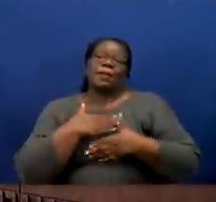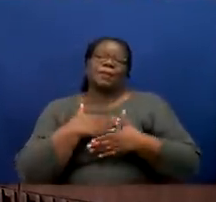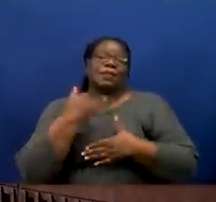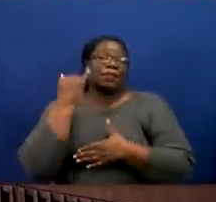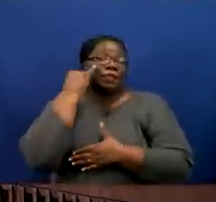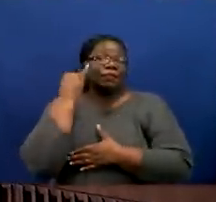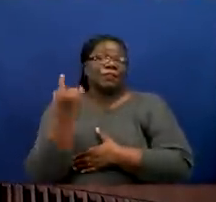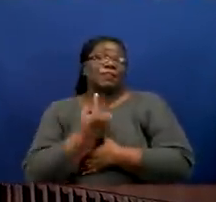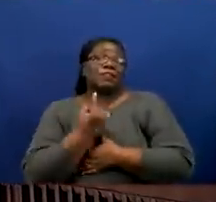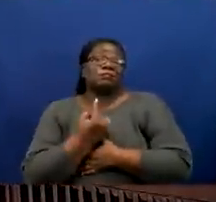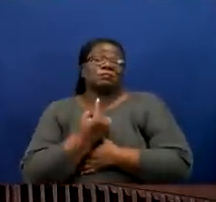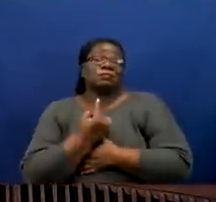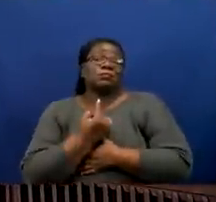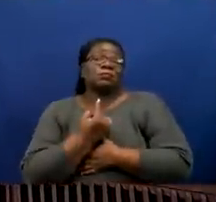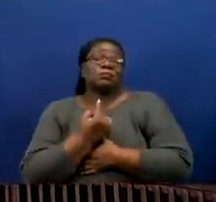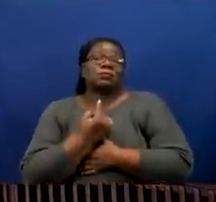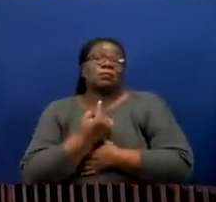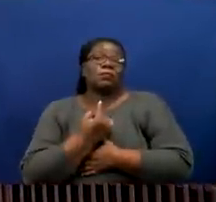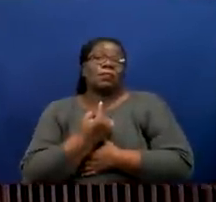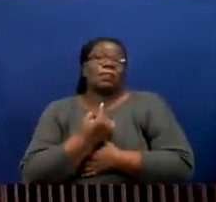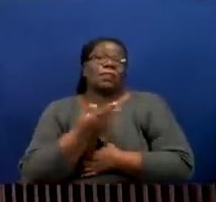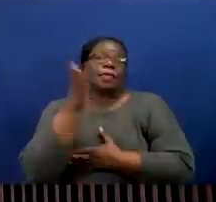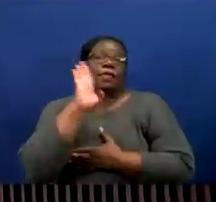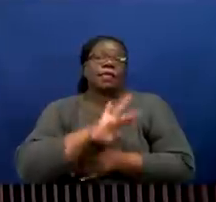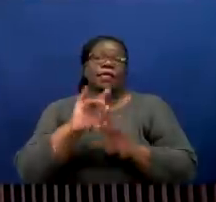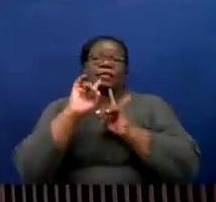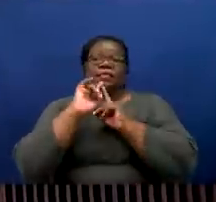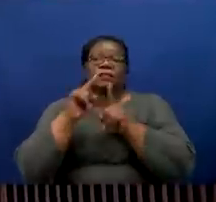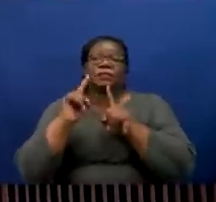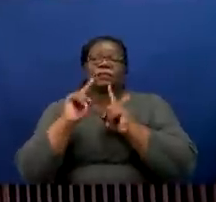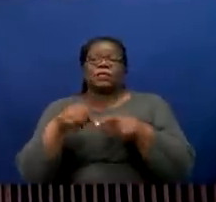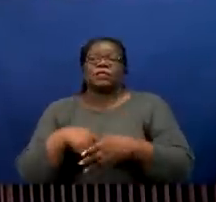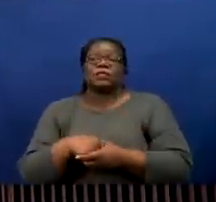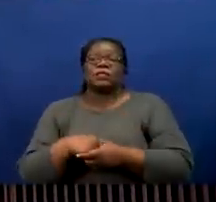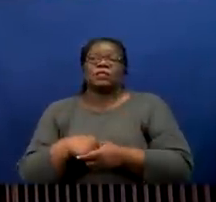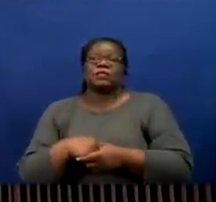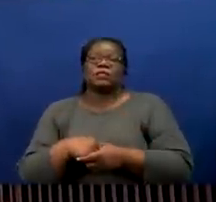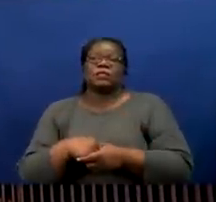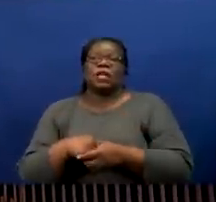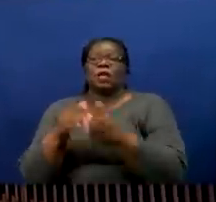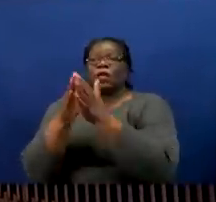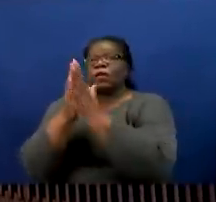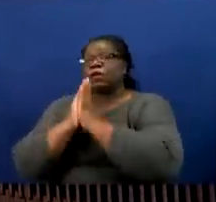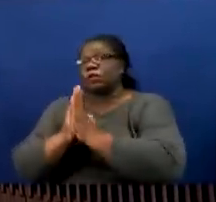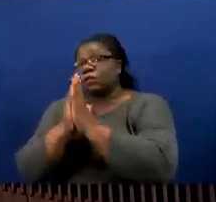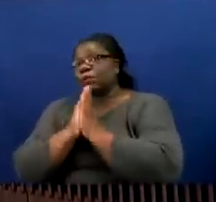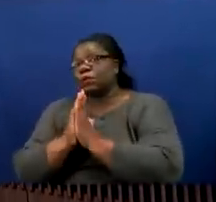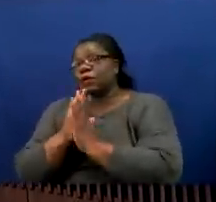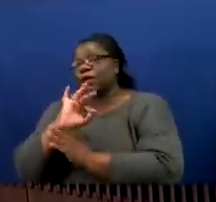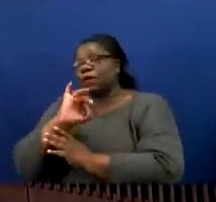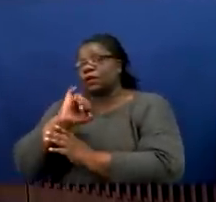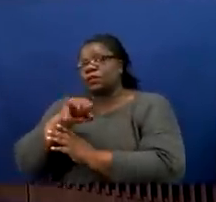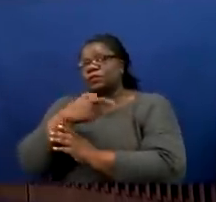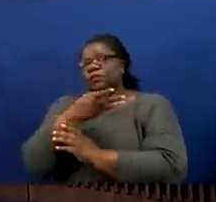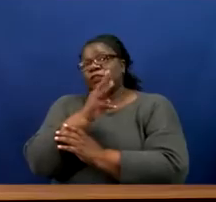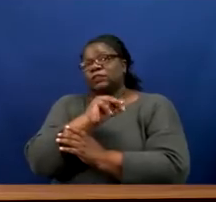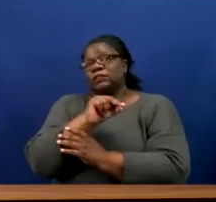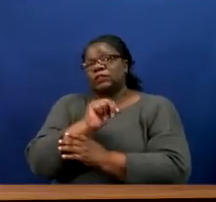yourself. Because God is responding to the petition of Solomon from chapter